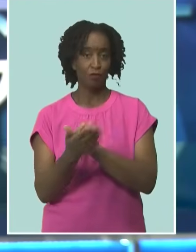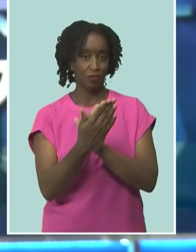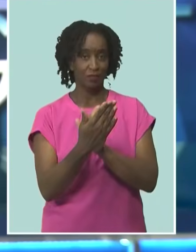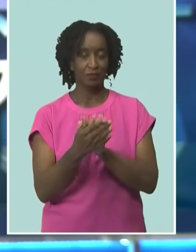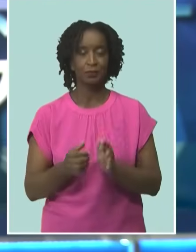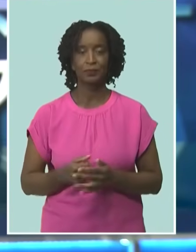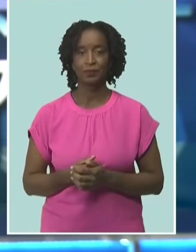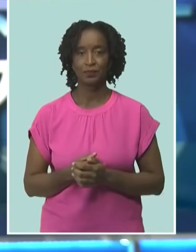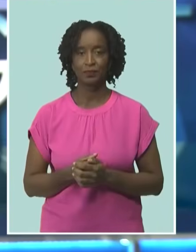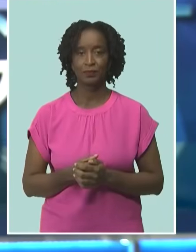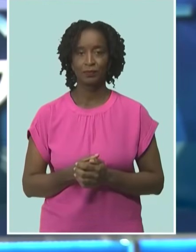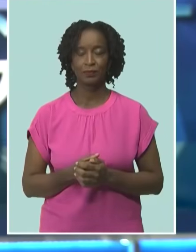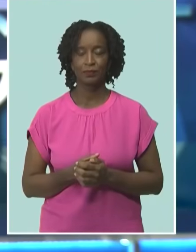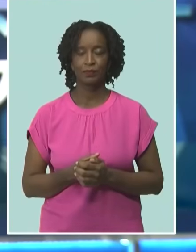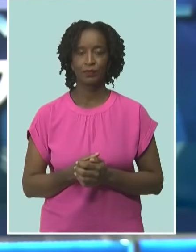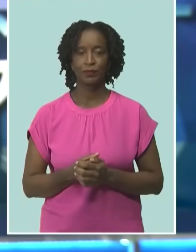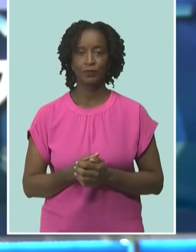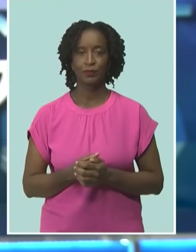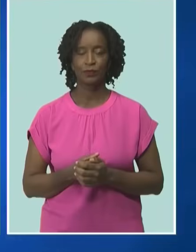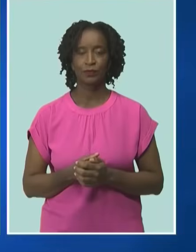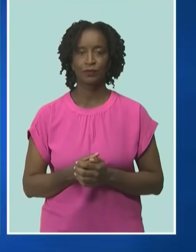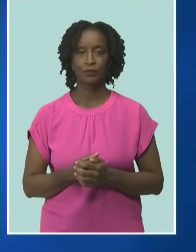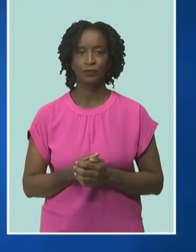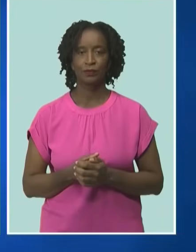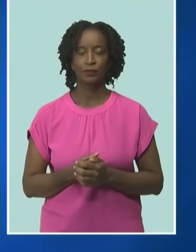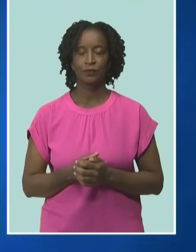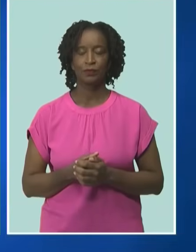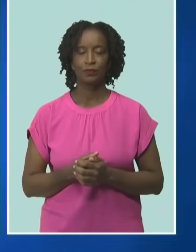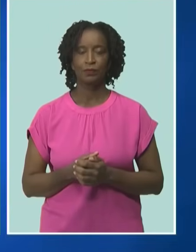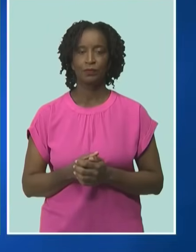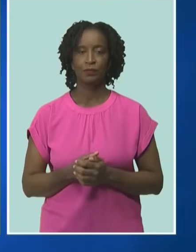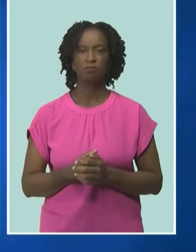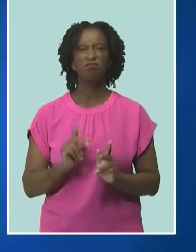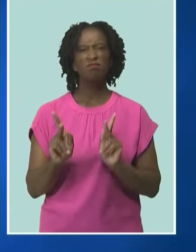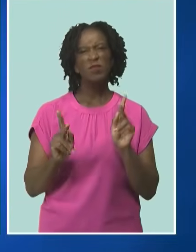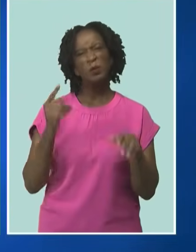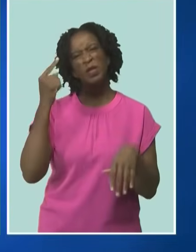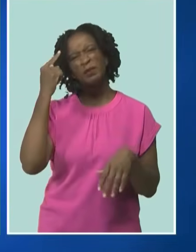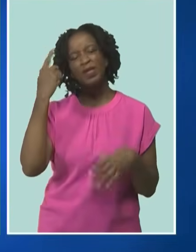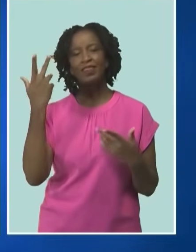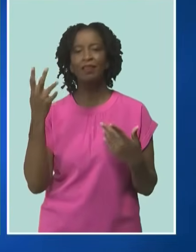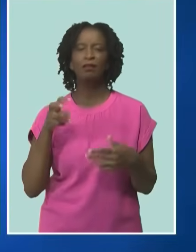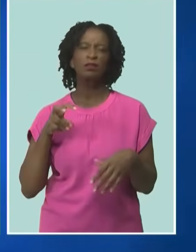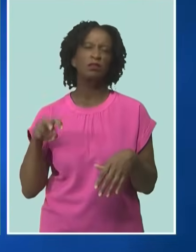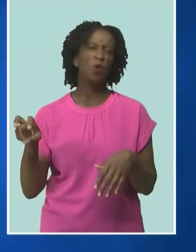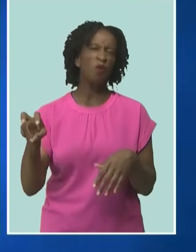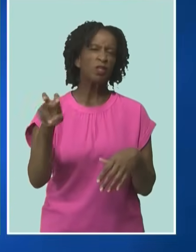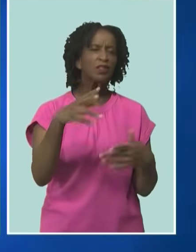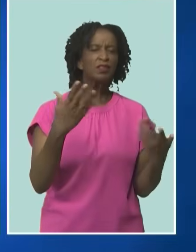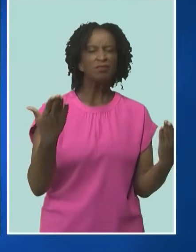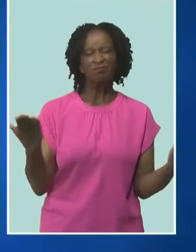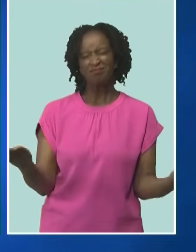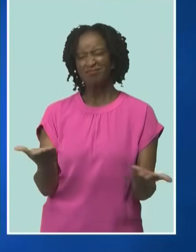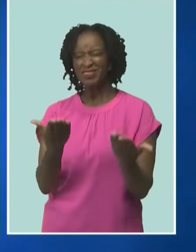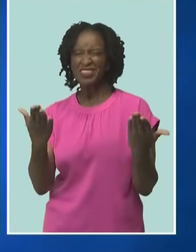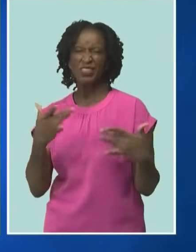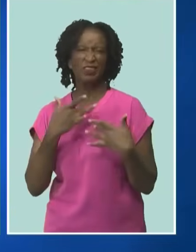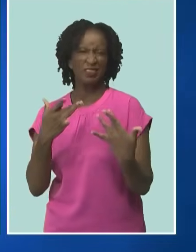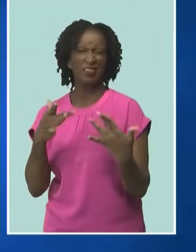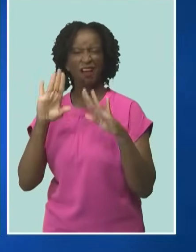People think of tourism And then we're also quite rural, we're